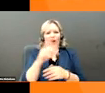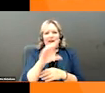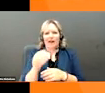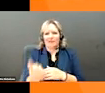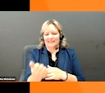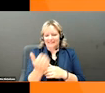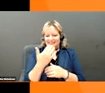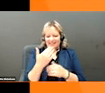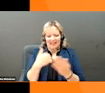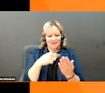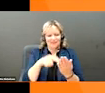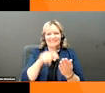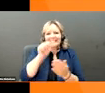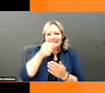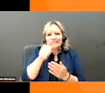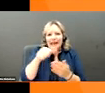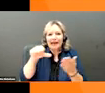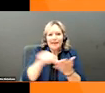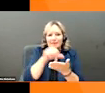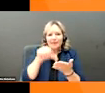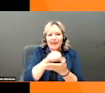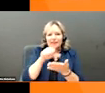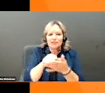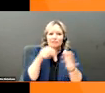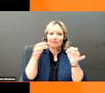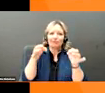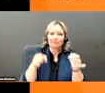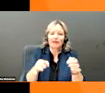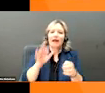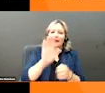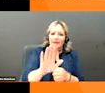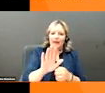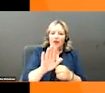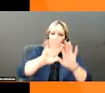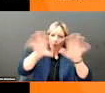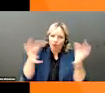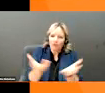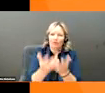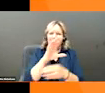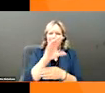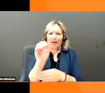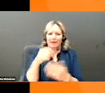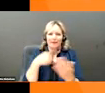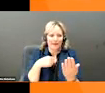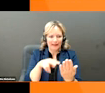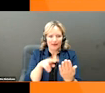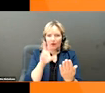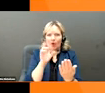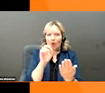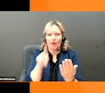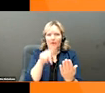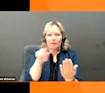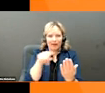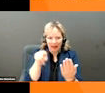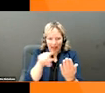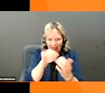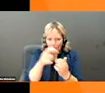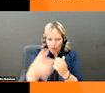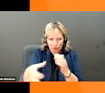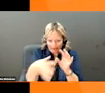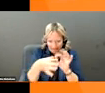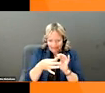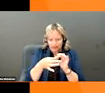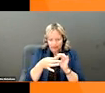that company profile that directly connects to what I'm asking for, what I'm